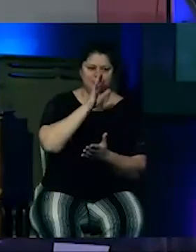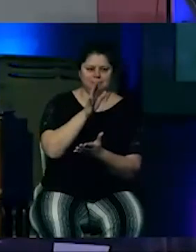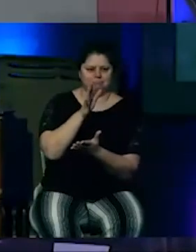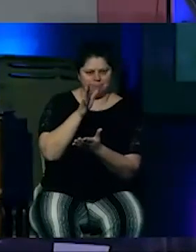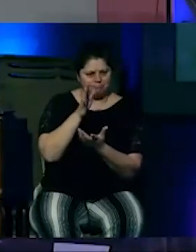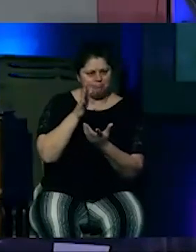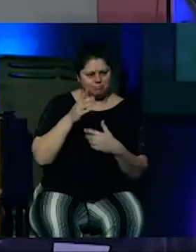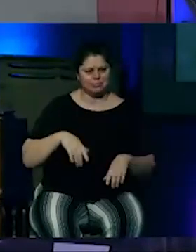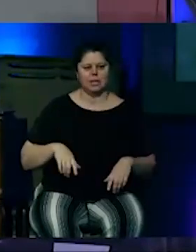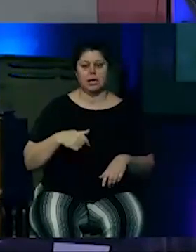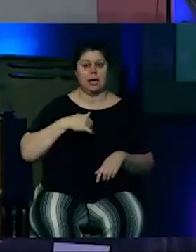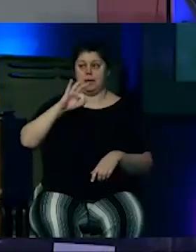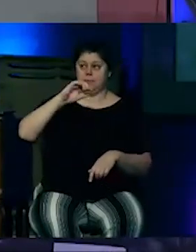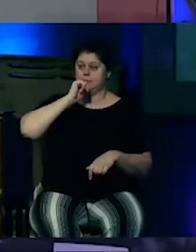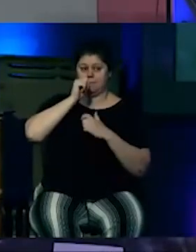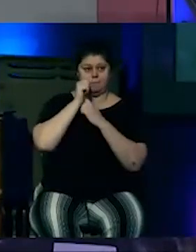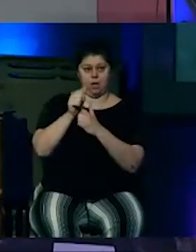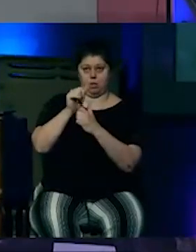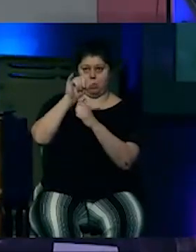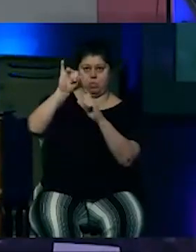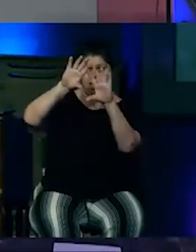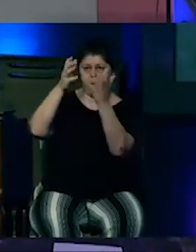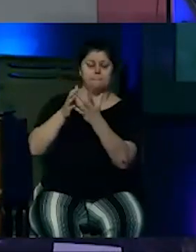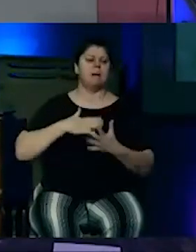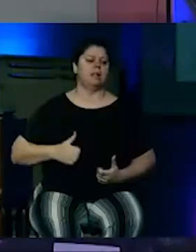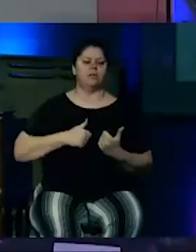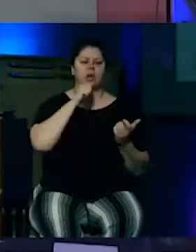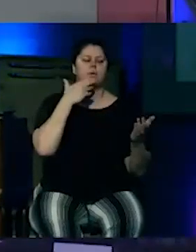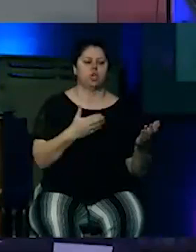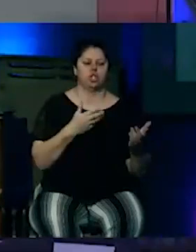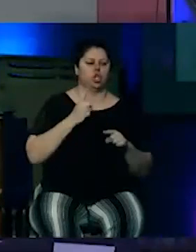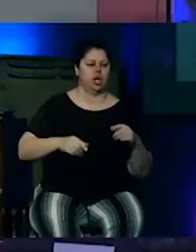I didn't follow that, I couldn't have the good life.